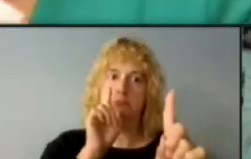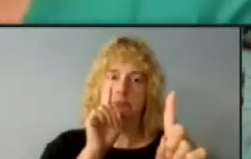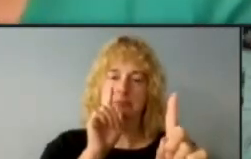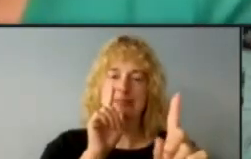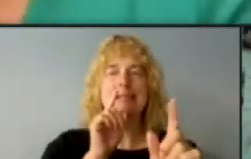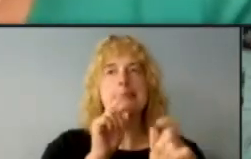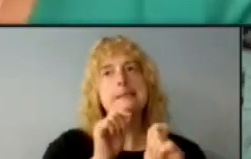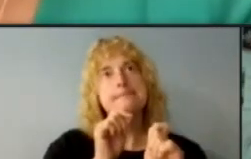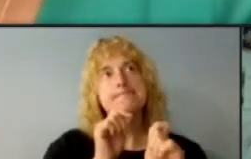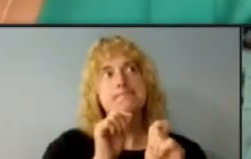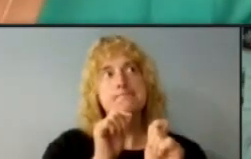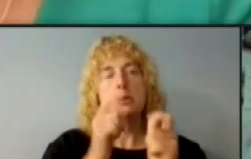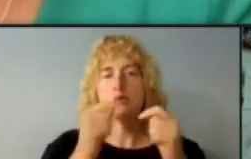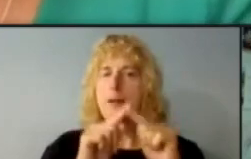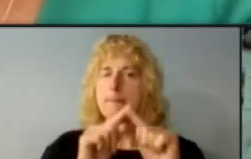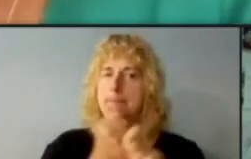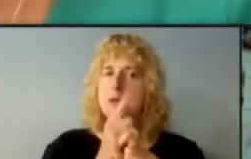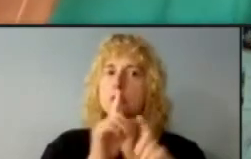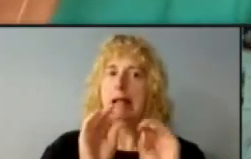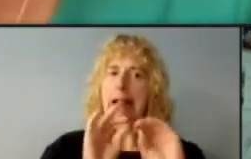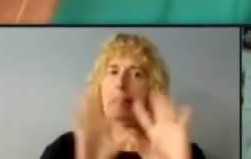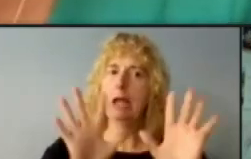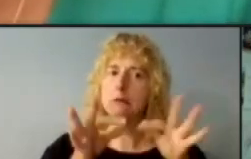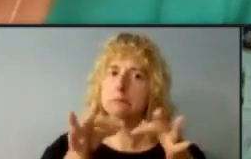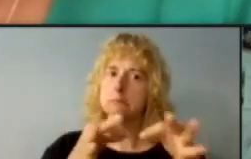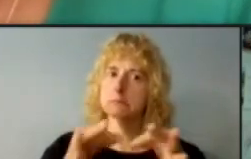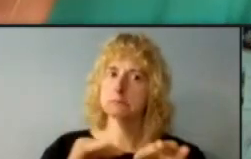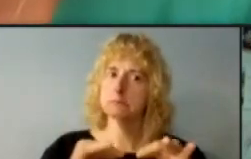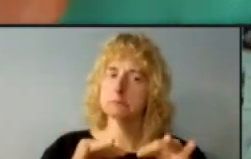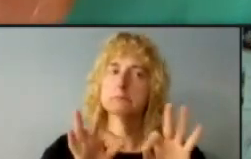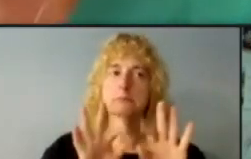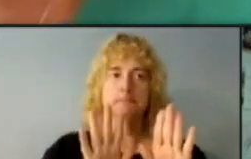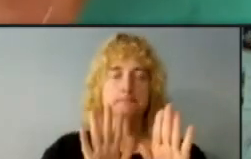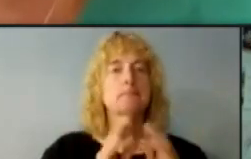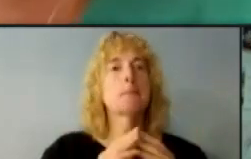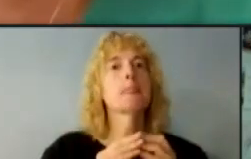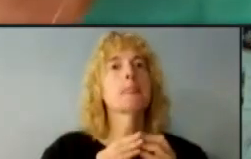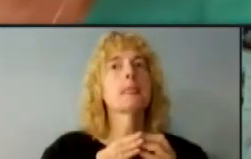I'm trying to make sure I'm clarifying my statement.